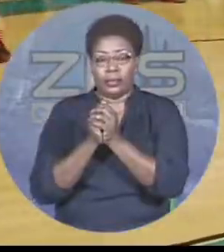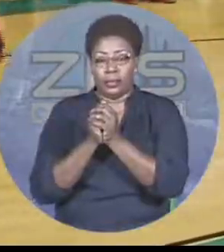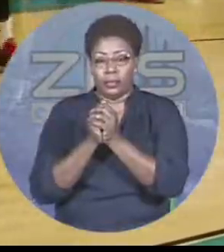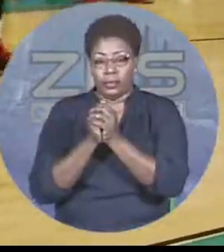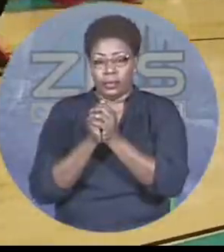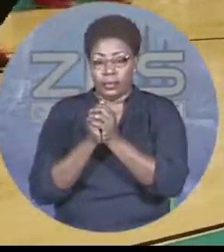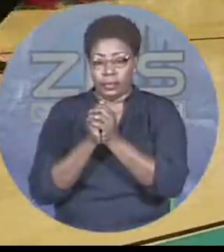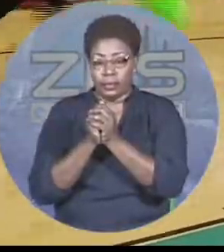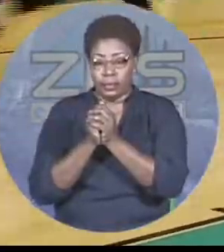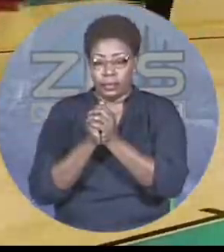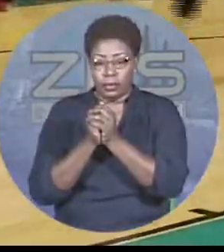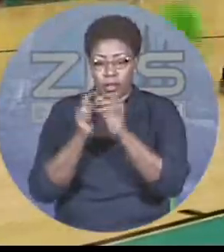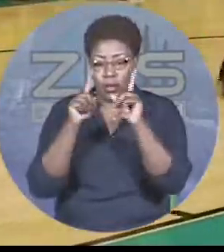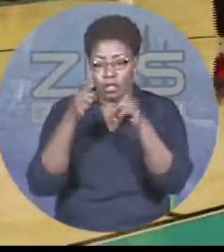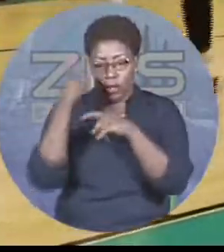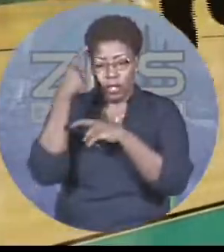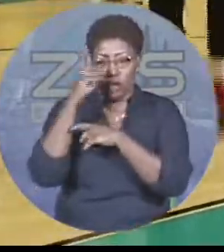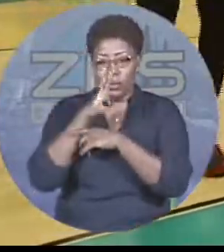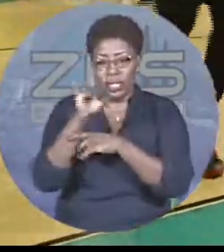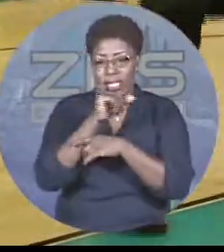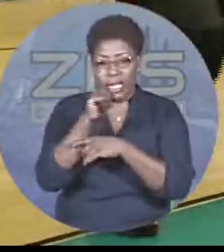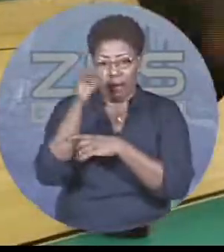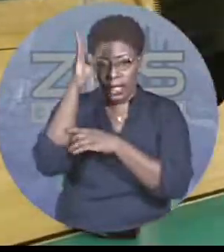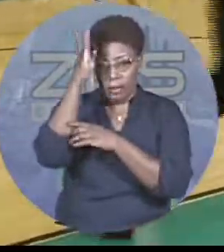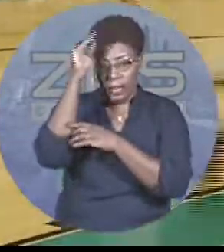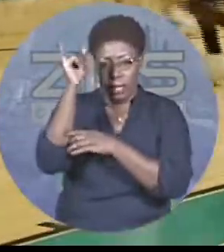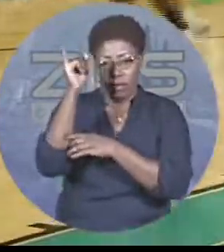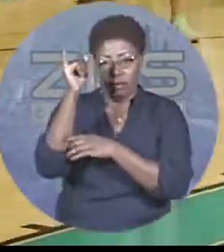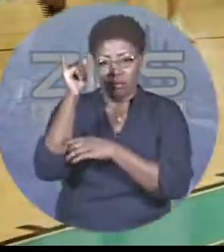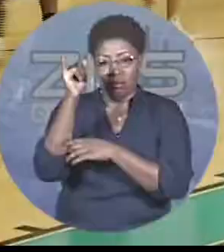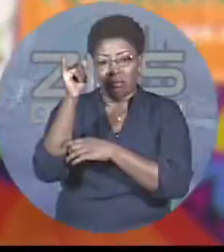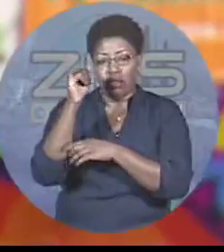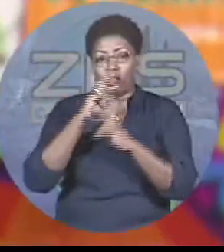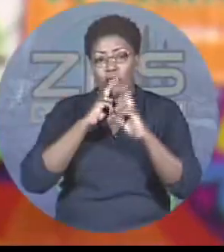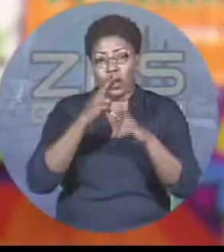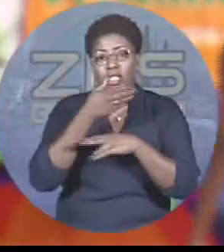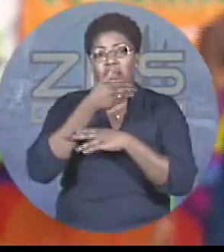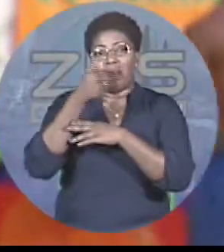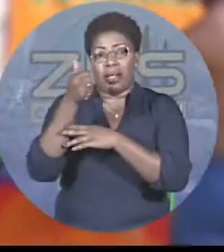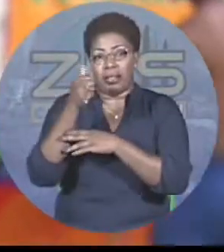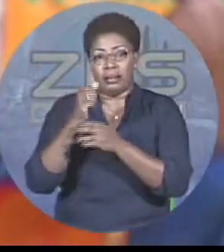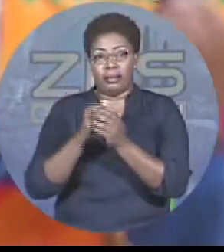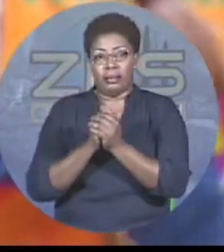could be just like Buddy? Better. Why do you say that? So, you know,